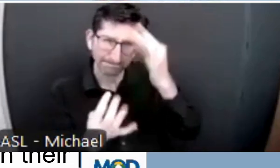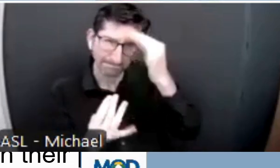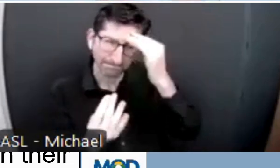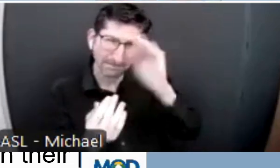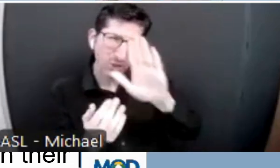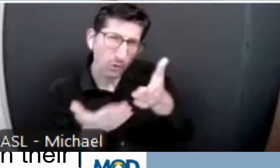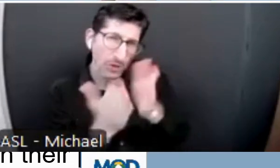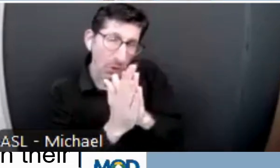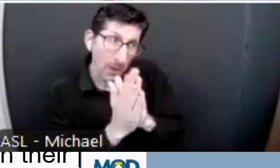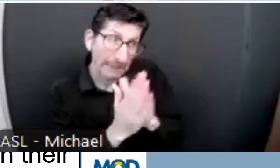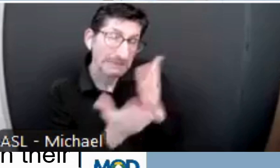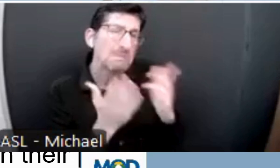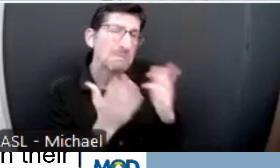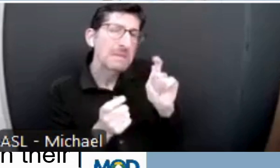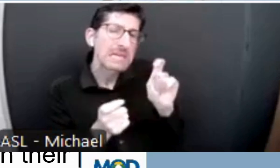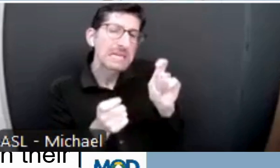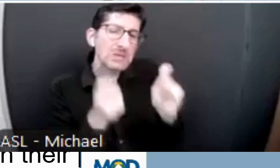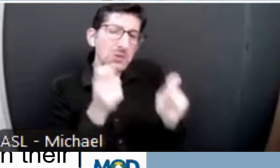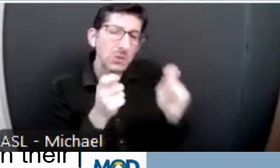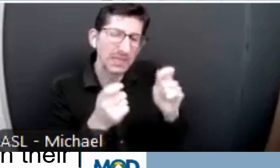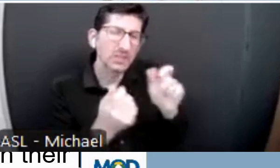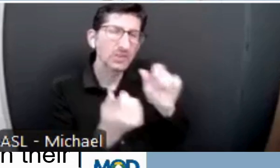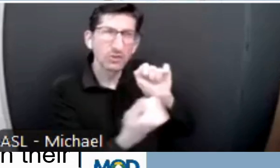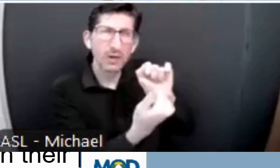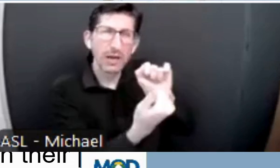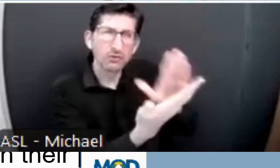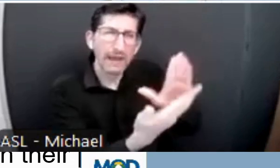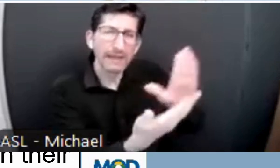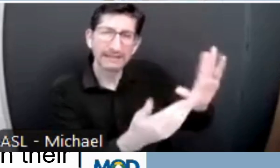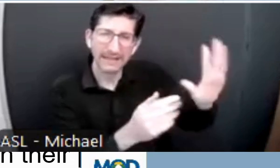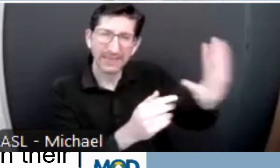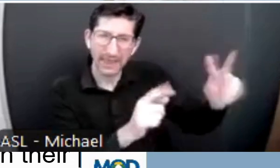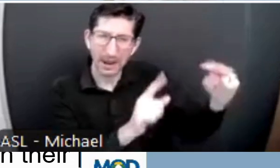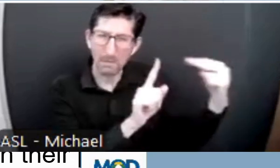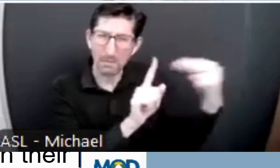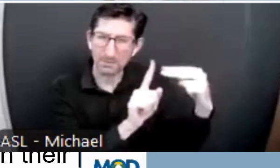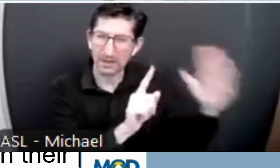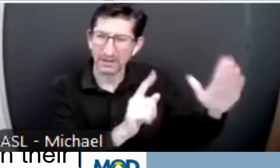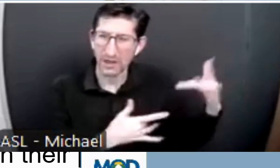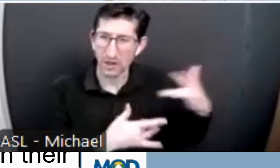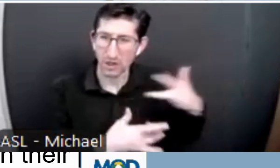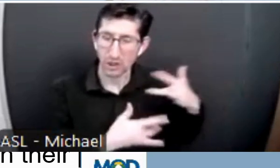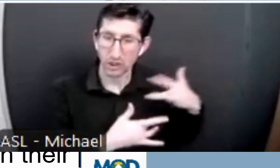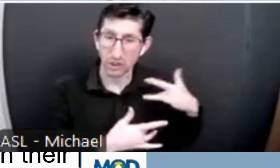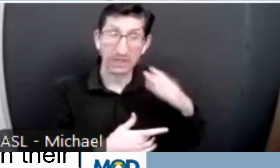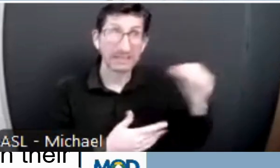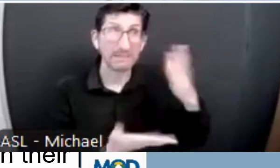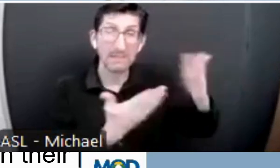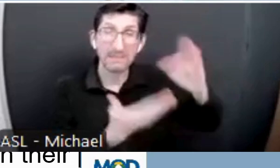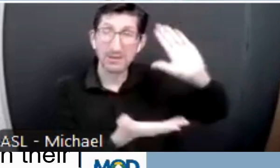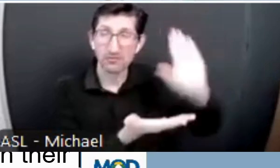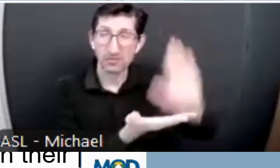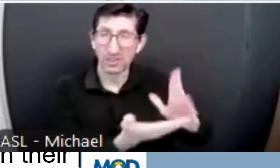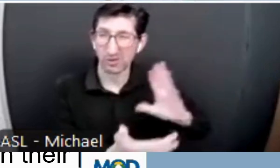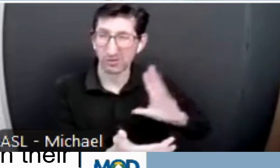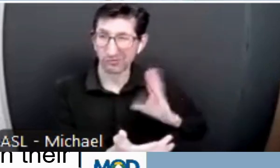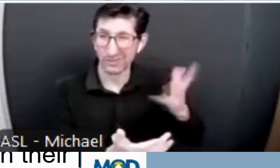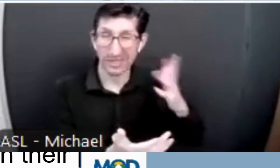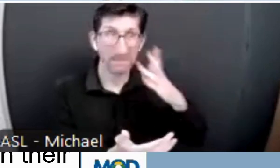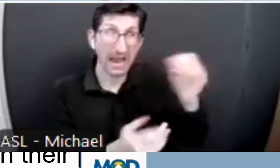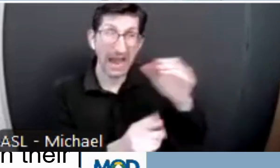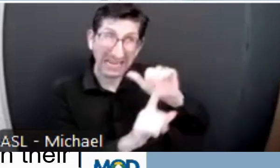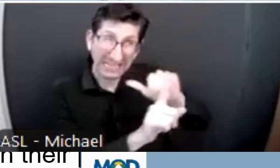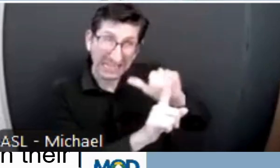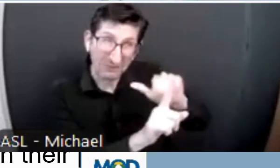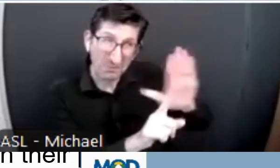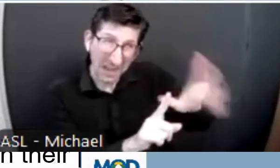to tweak it to address a likely concern, preempt resentment by reminding them of their